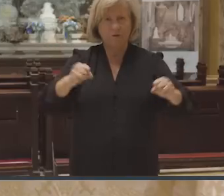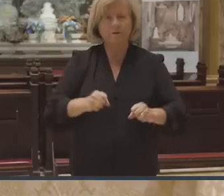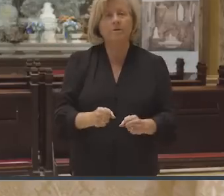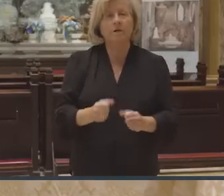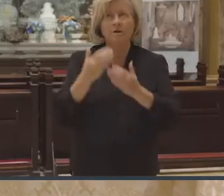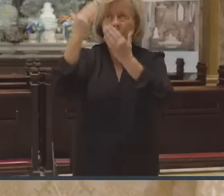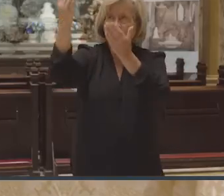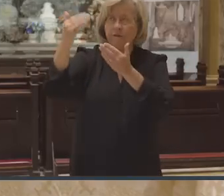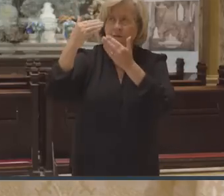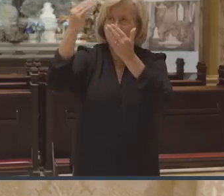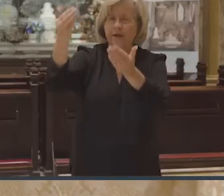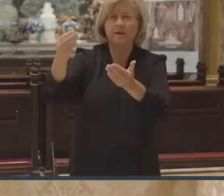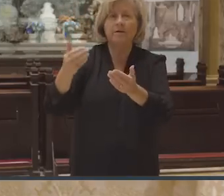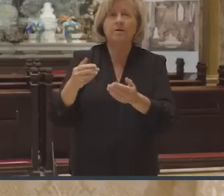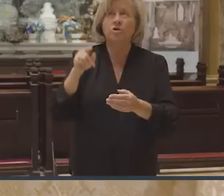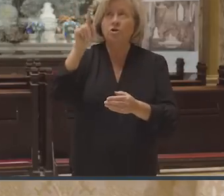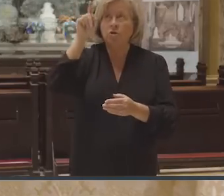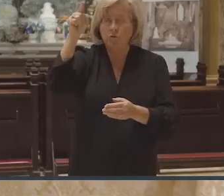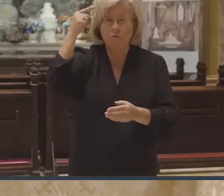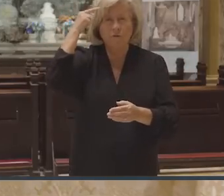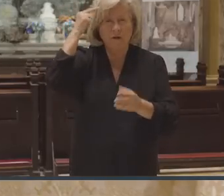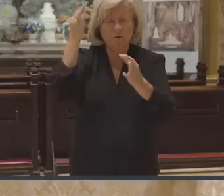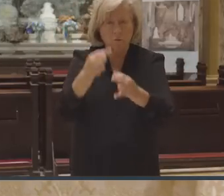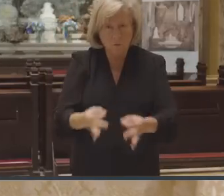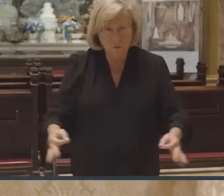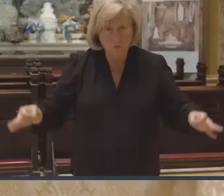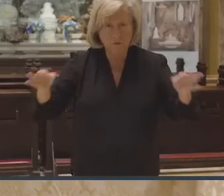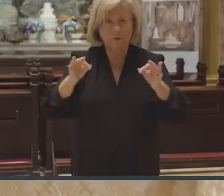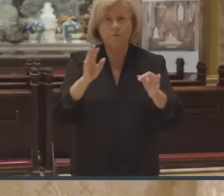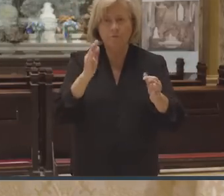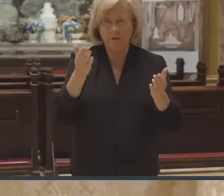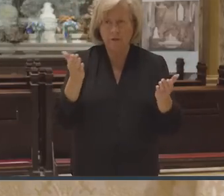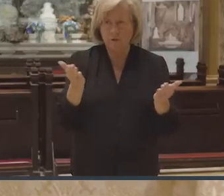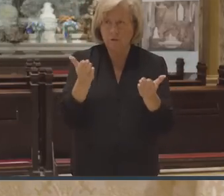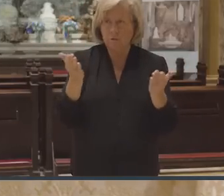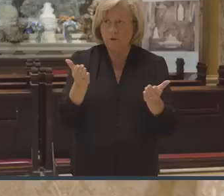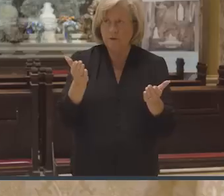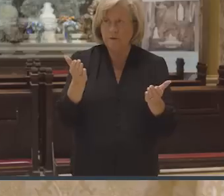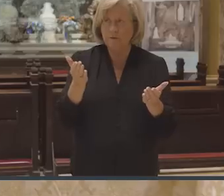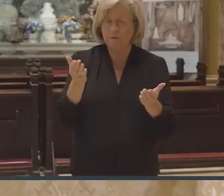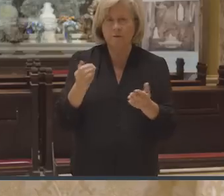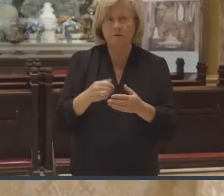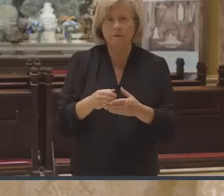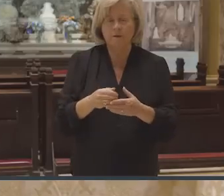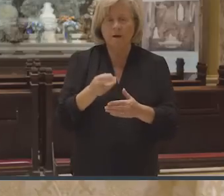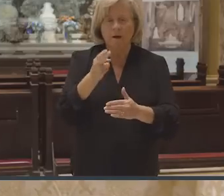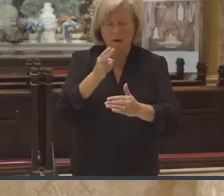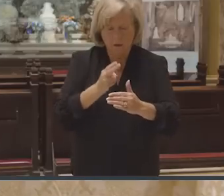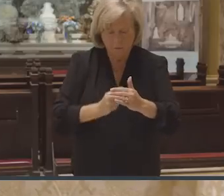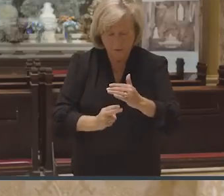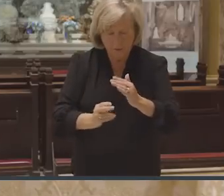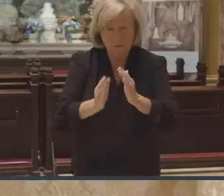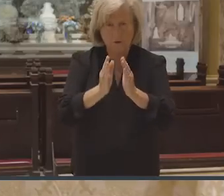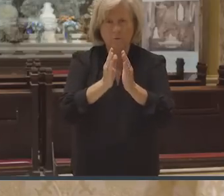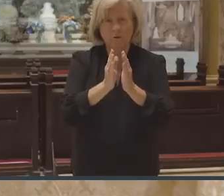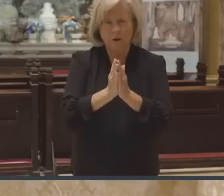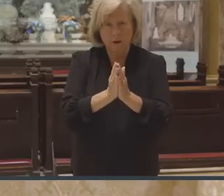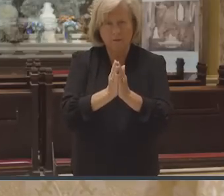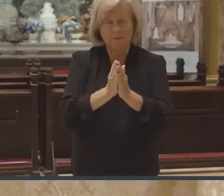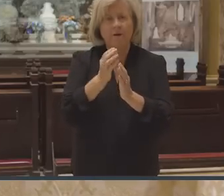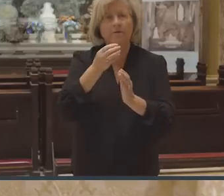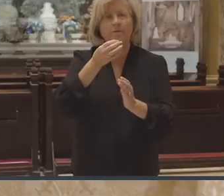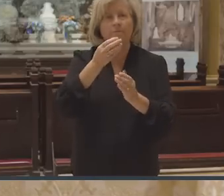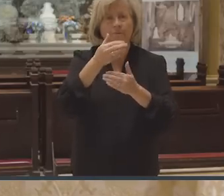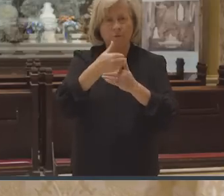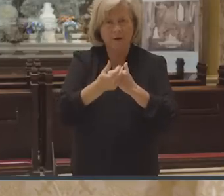giving thanks that you have held us worthy to be in your presence and minister to you. Humbly we pray that, partaking of the body